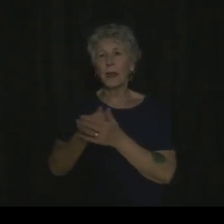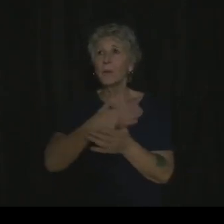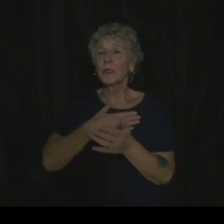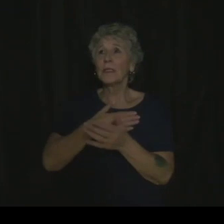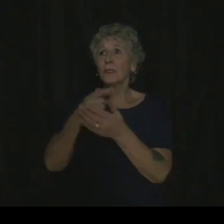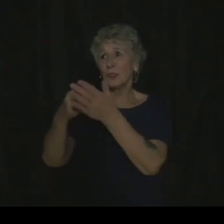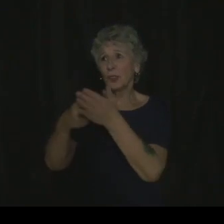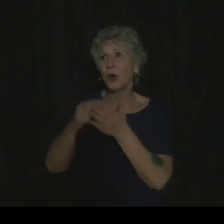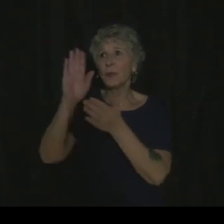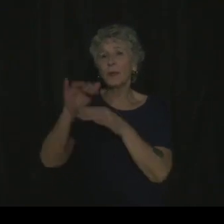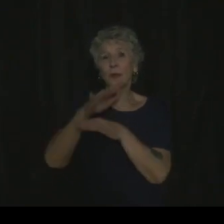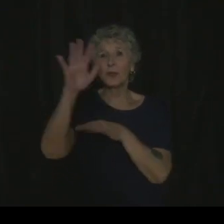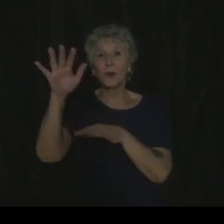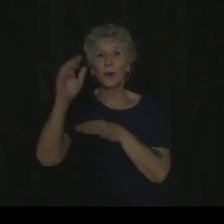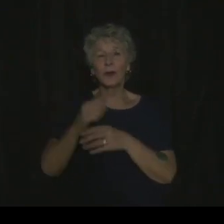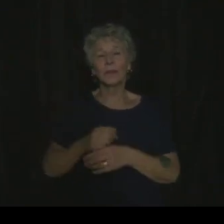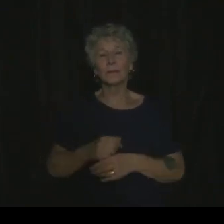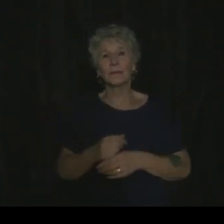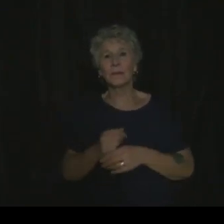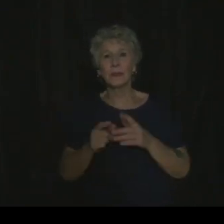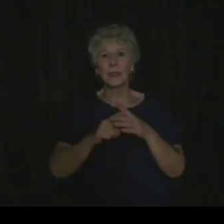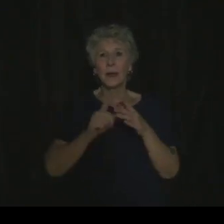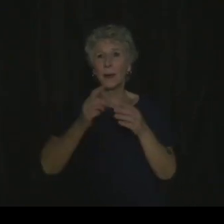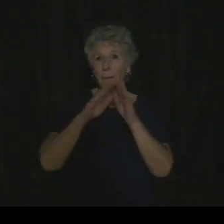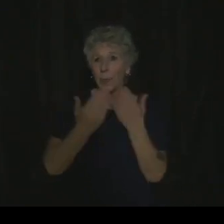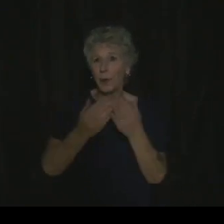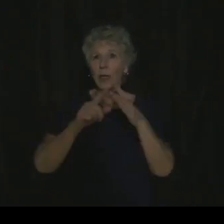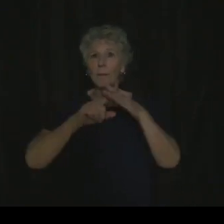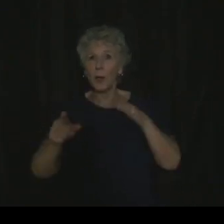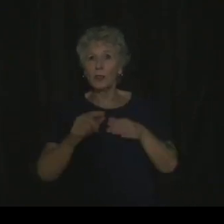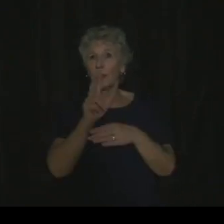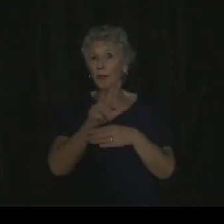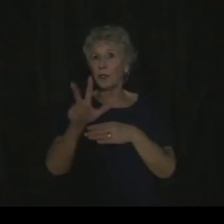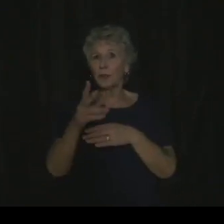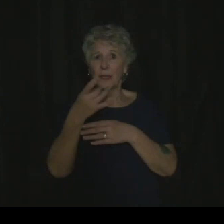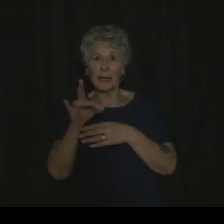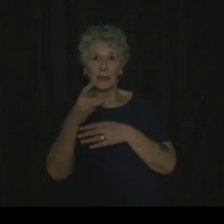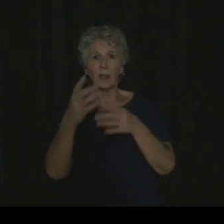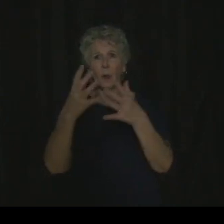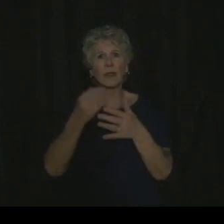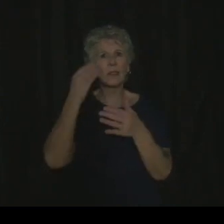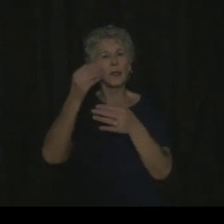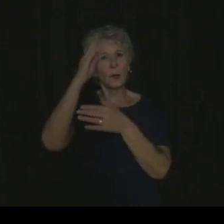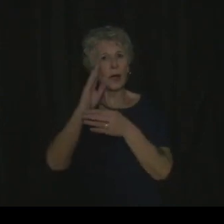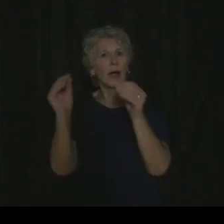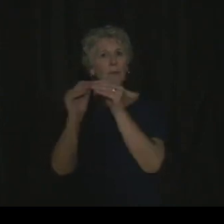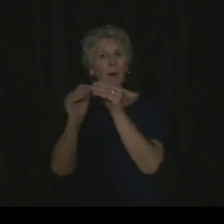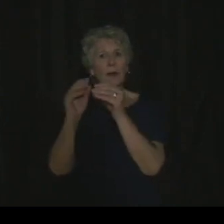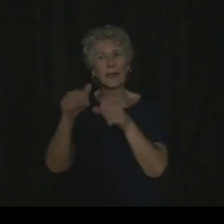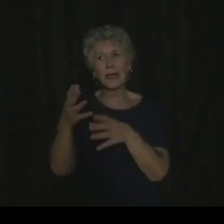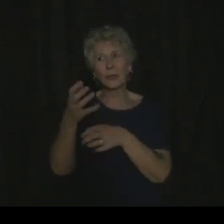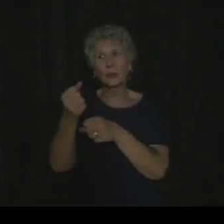glory, in fact, in Exodus 33:18, because he wants to know more about this God and whether he can trust